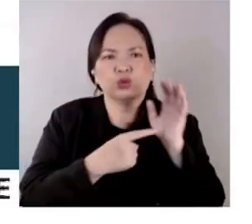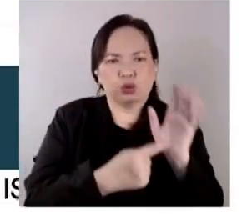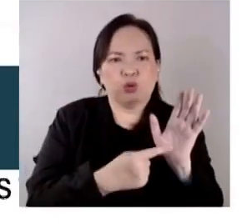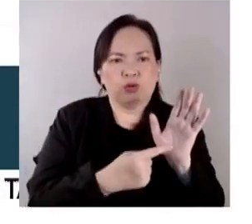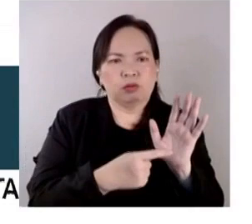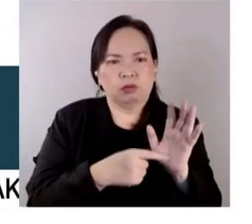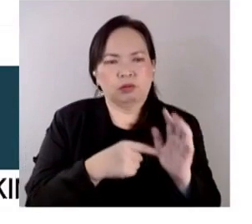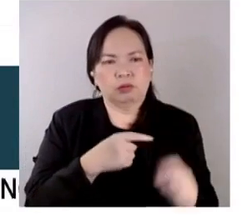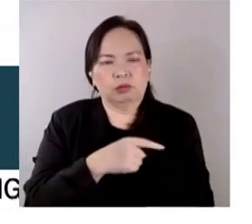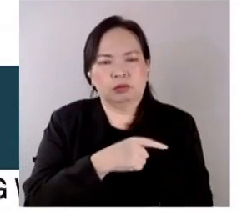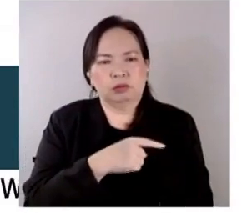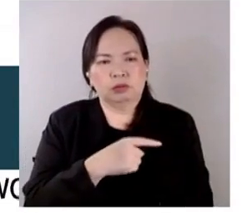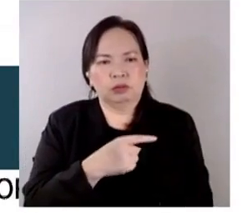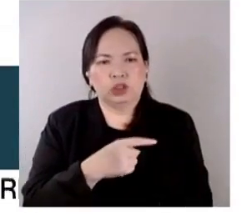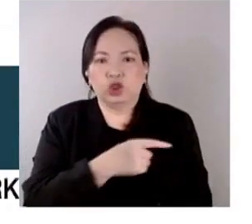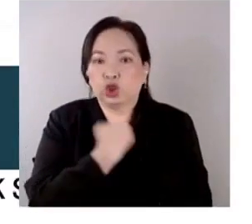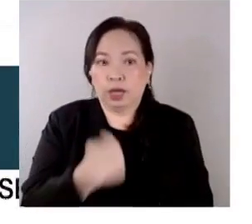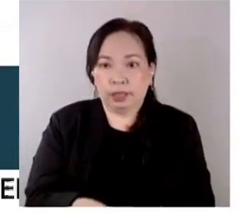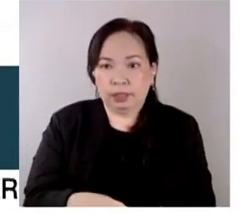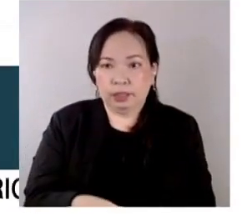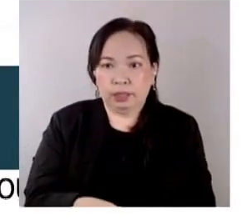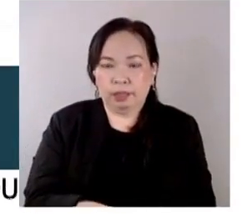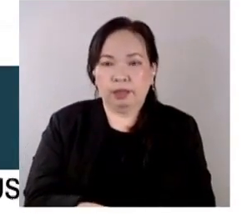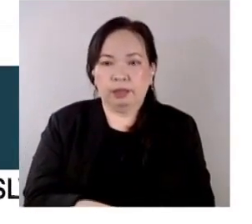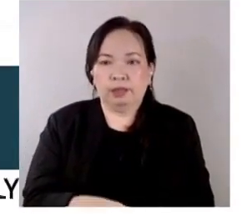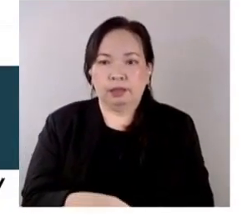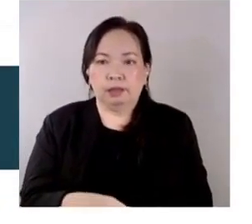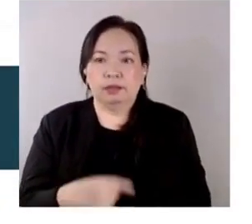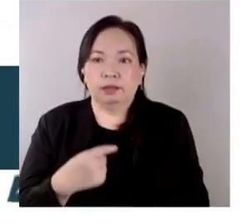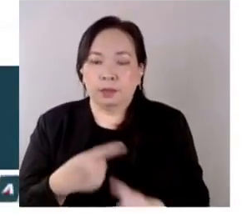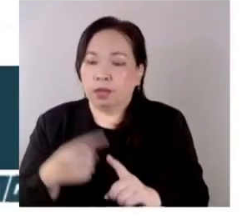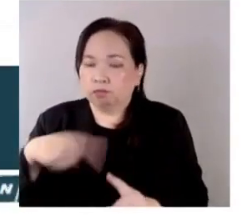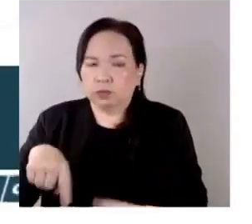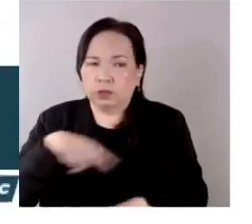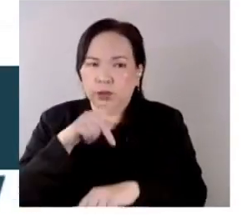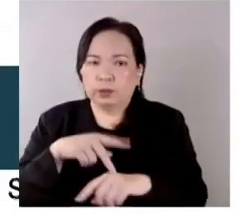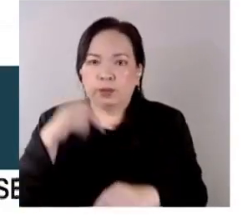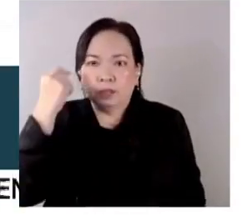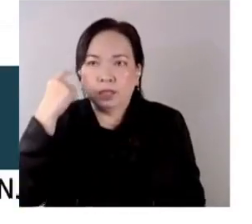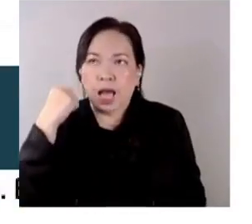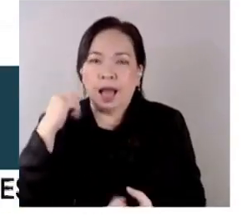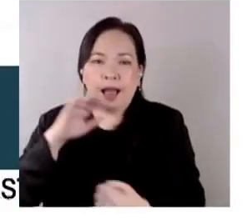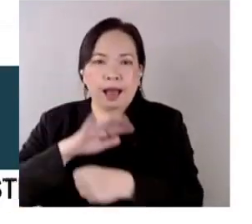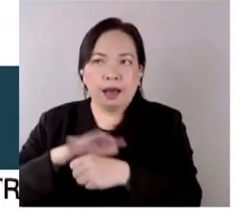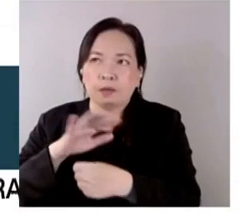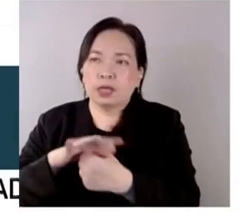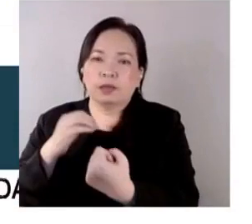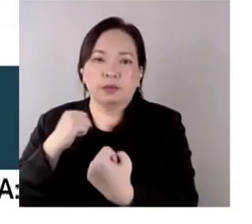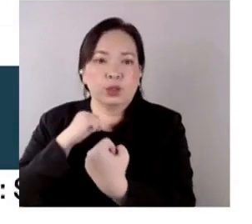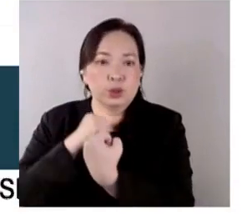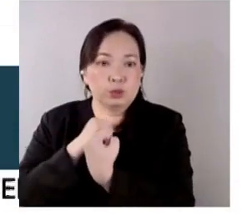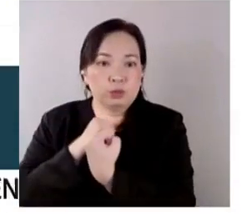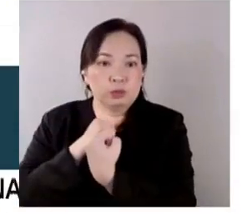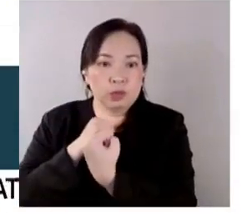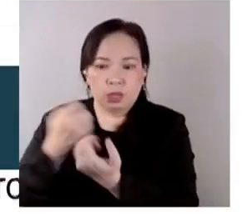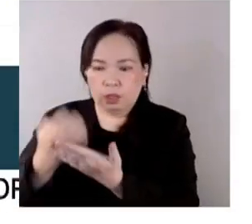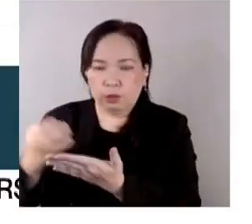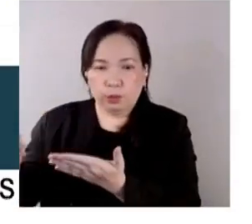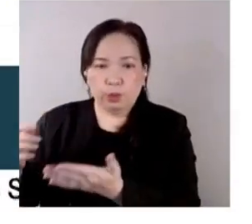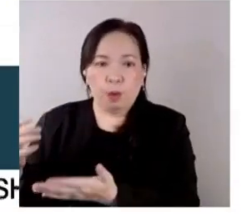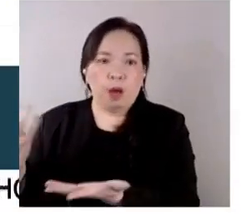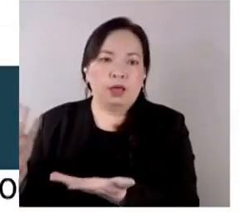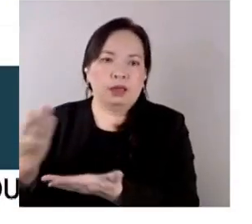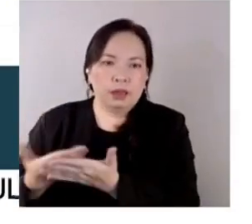Philippines that aside from the United States that are providing us, of course, equipment, Japan will be entering the picture sooner than